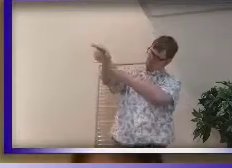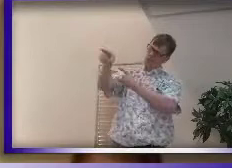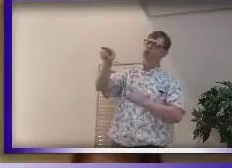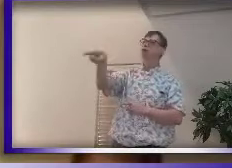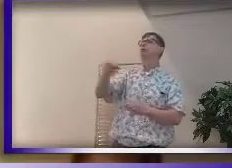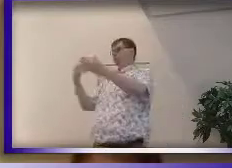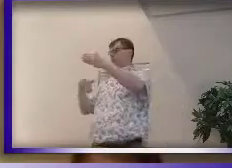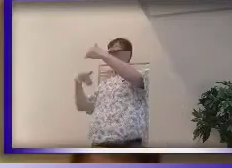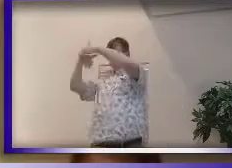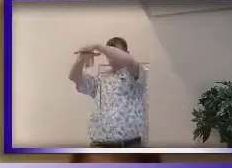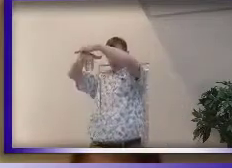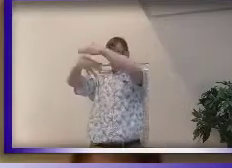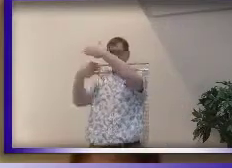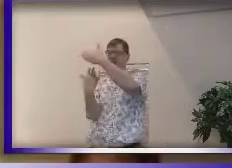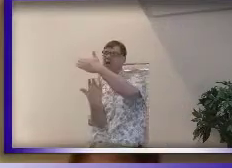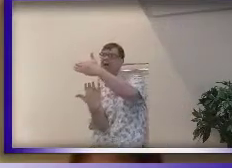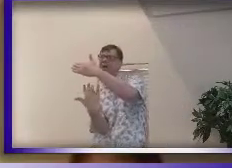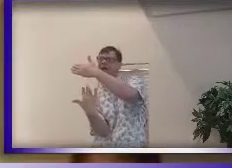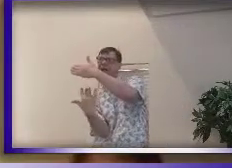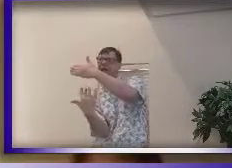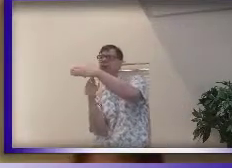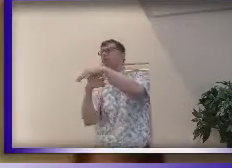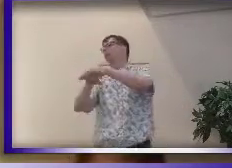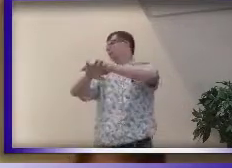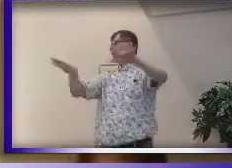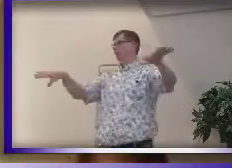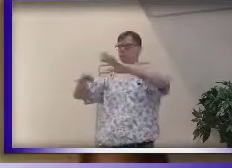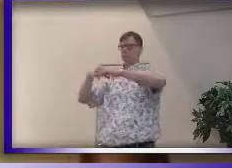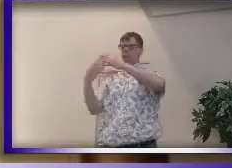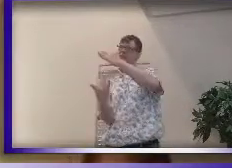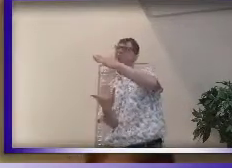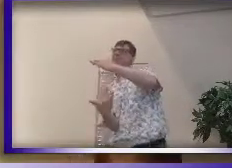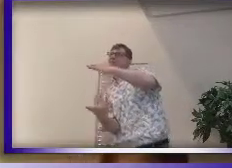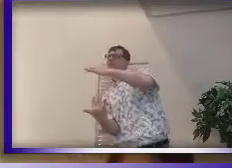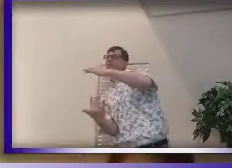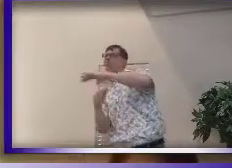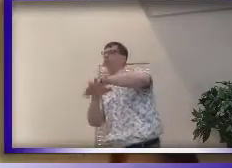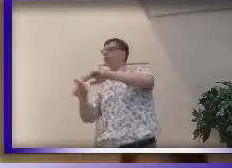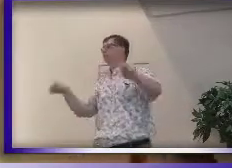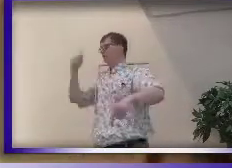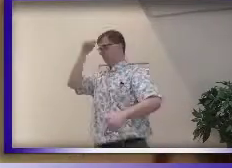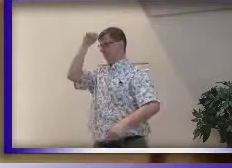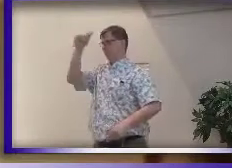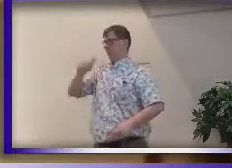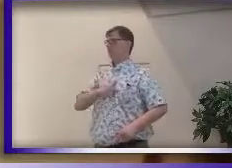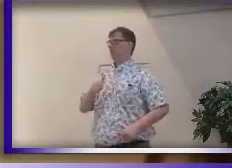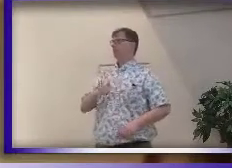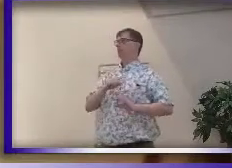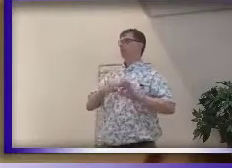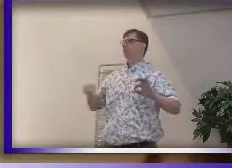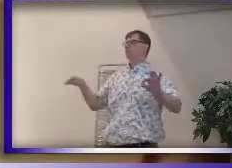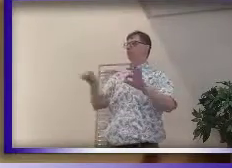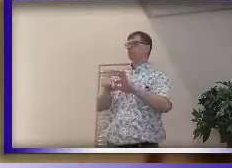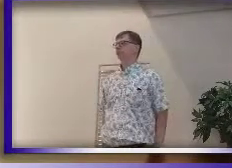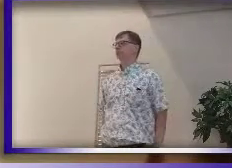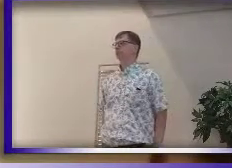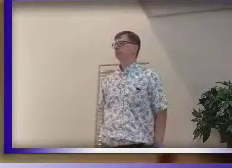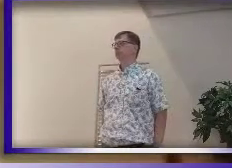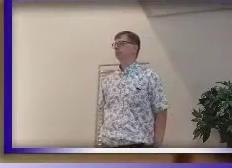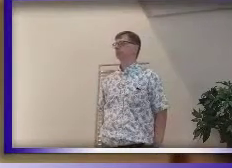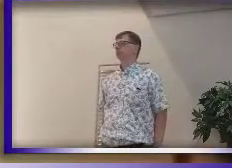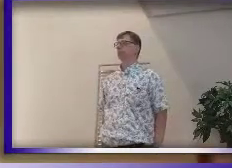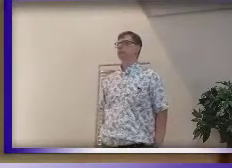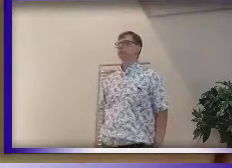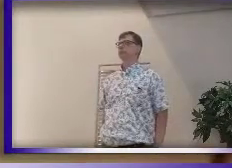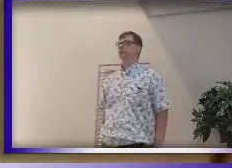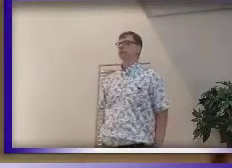Do we have responses coming in? They are from far, so